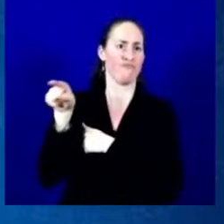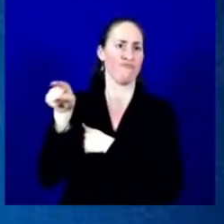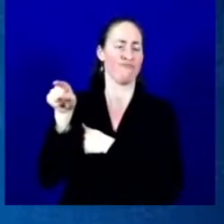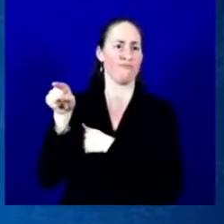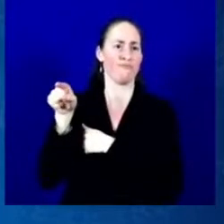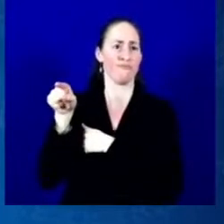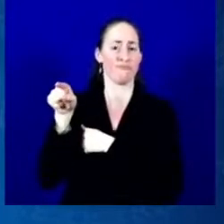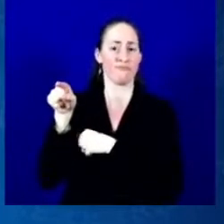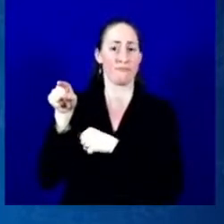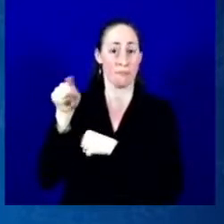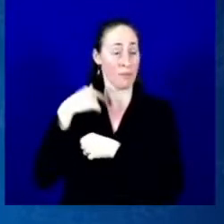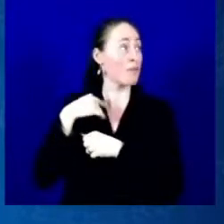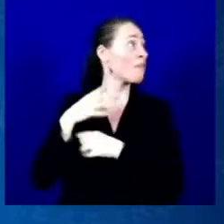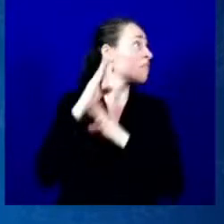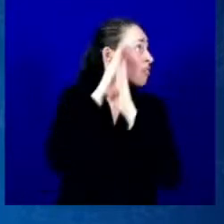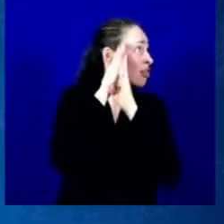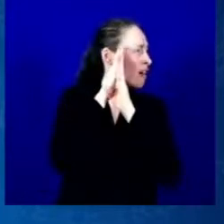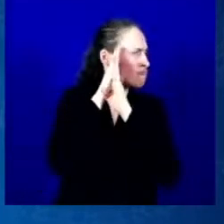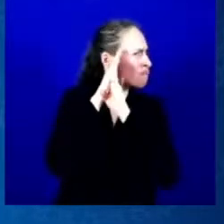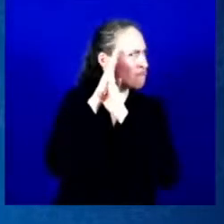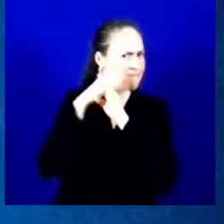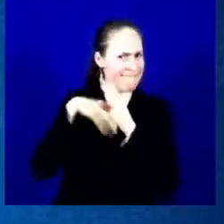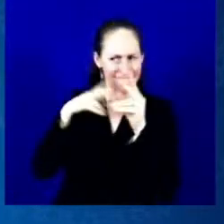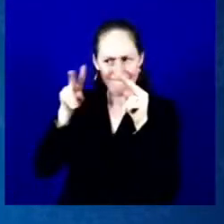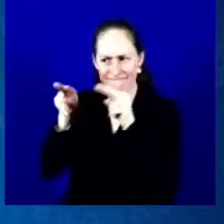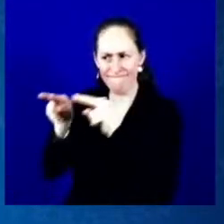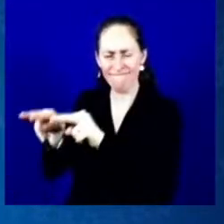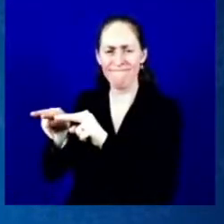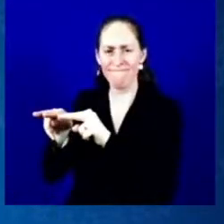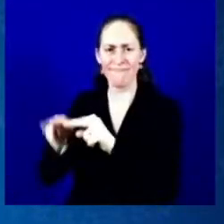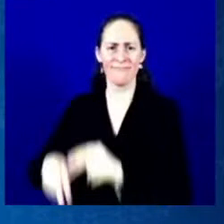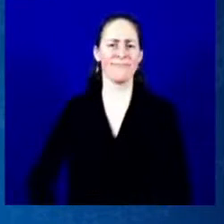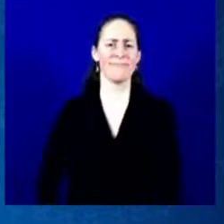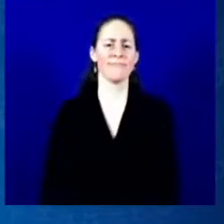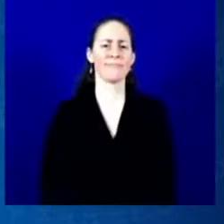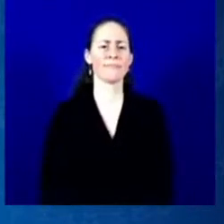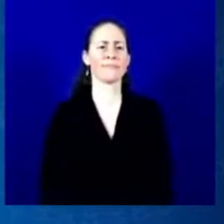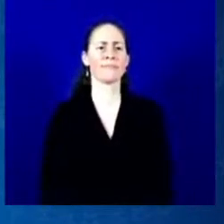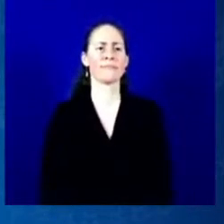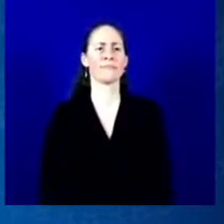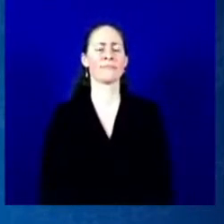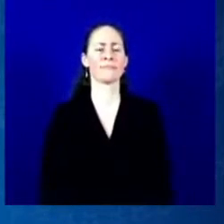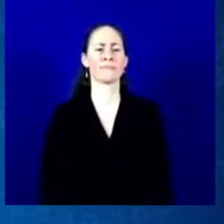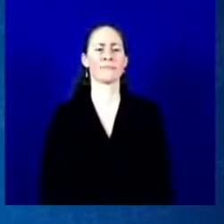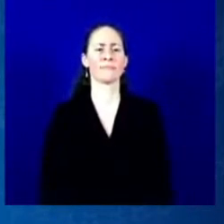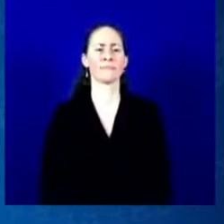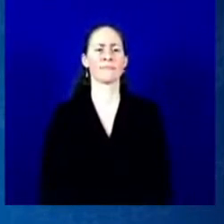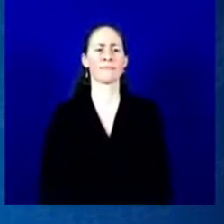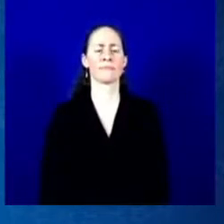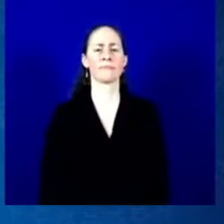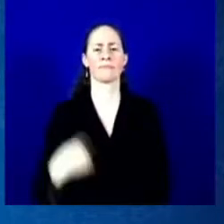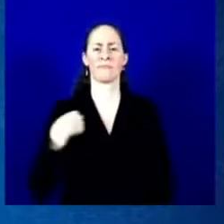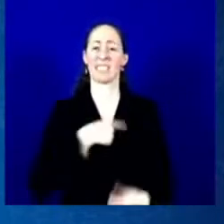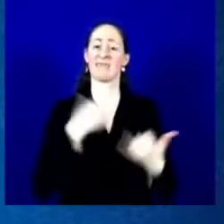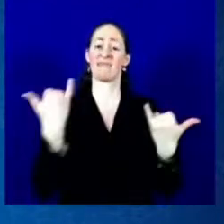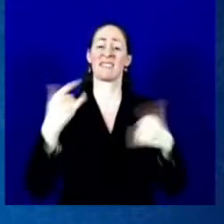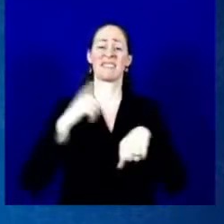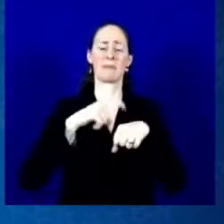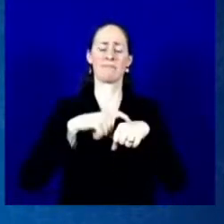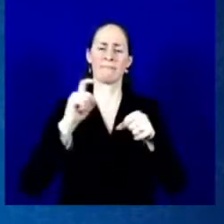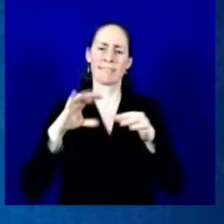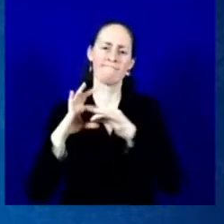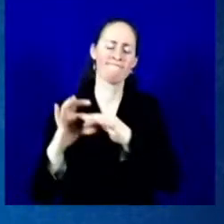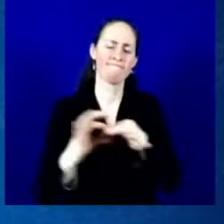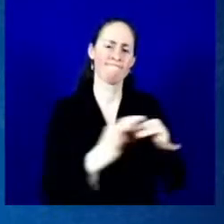together to heal the soul of this nation. It was nearly a year ago before her father's funeral when